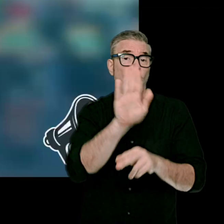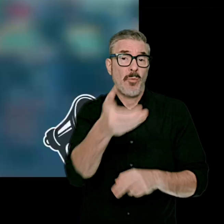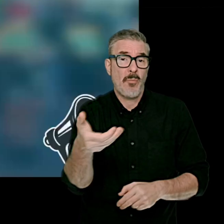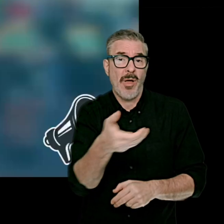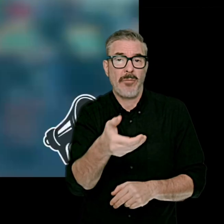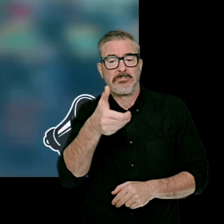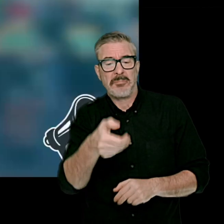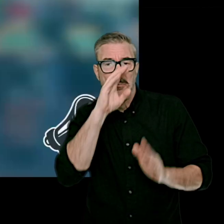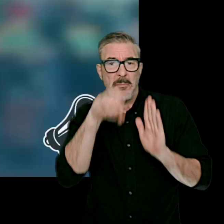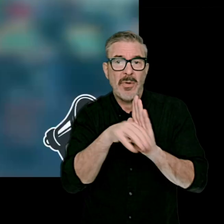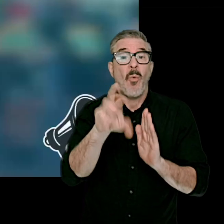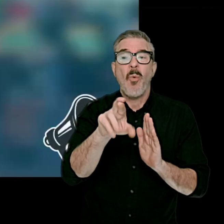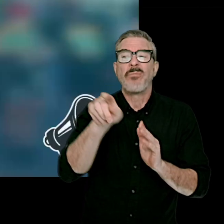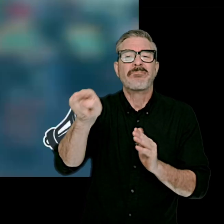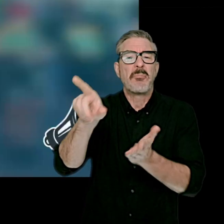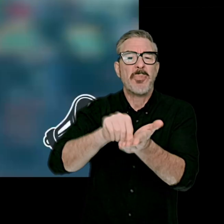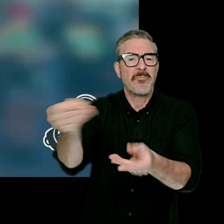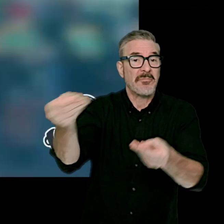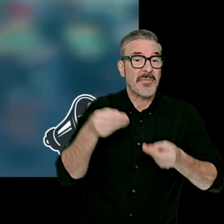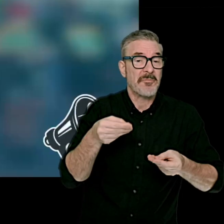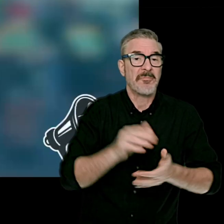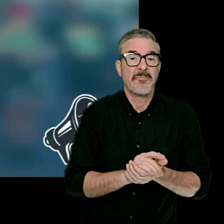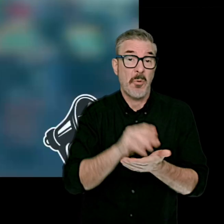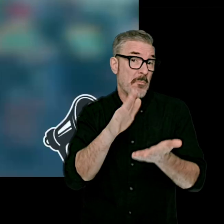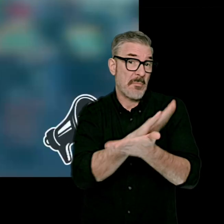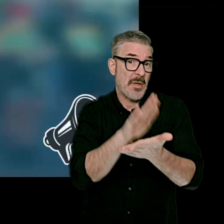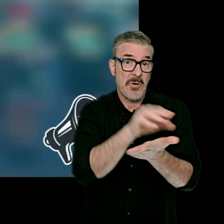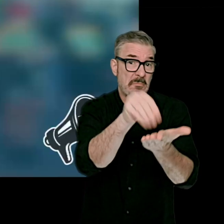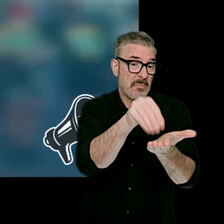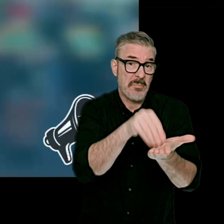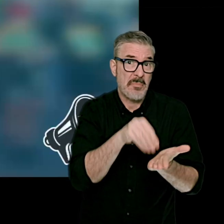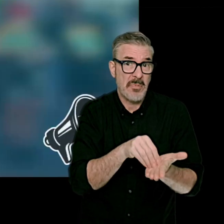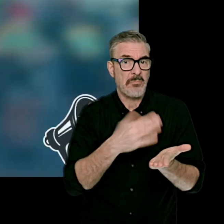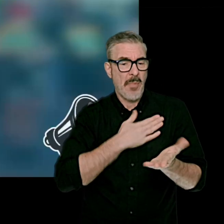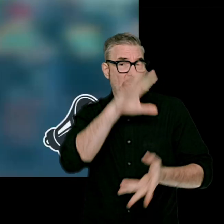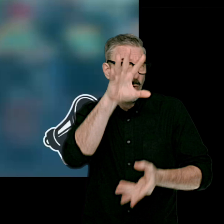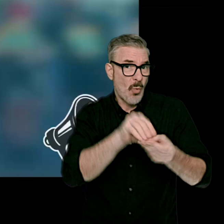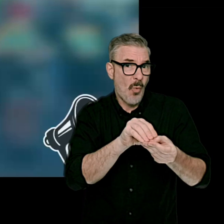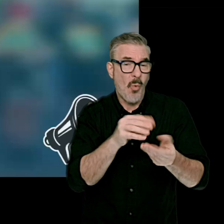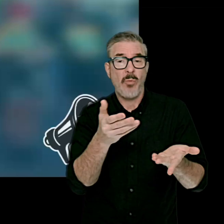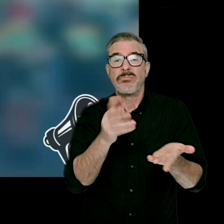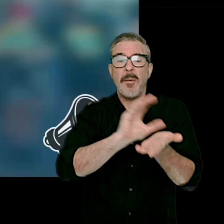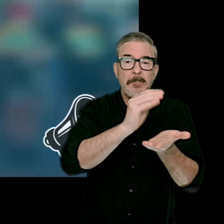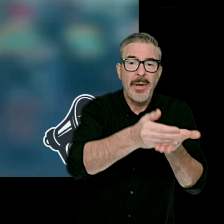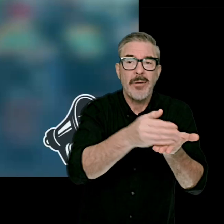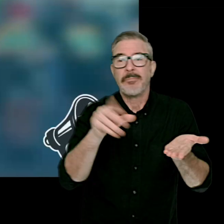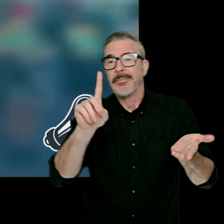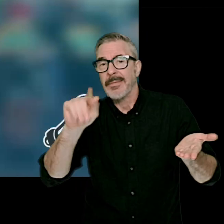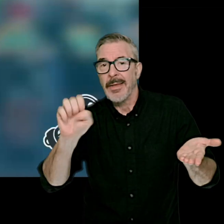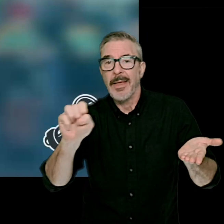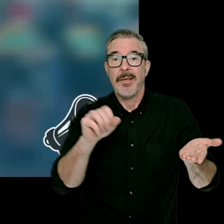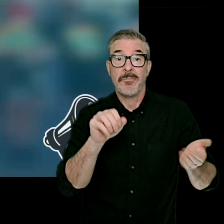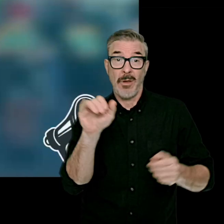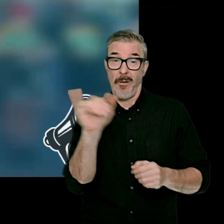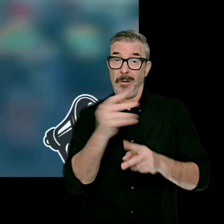of your shift. You could write a note of the amount of tips you earned in a shift, including the date in a